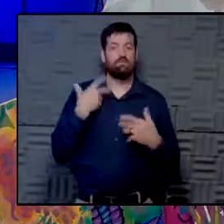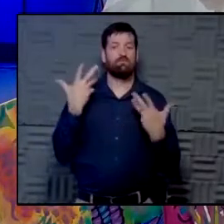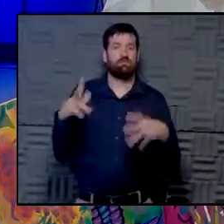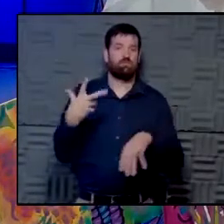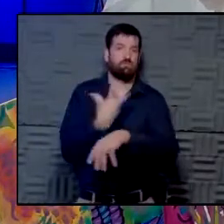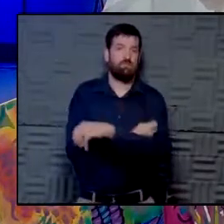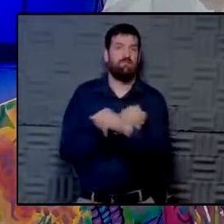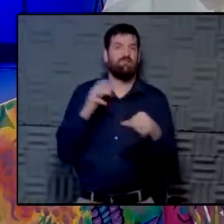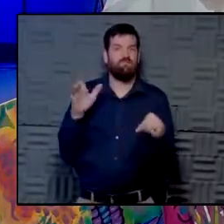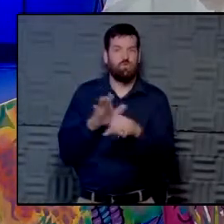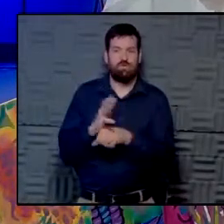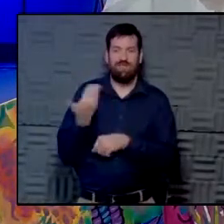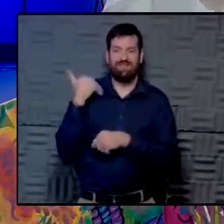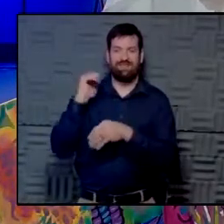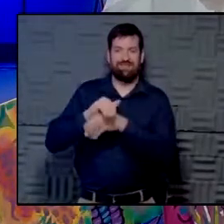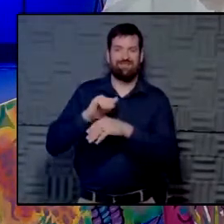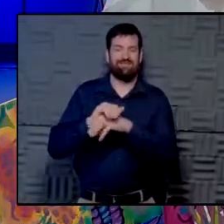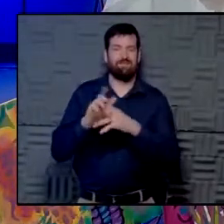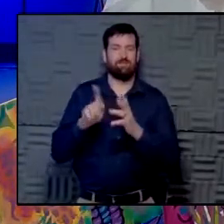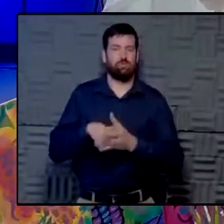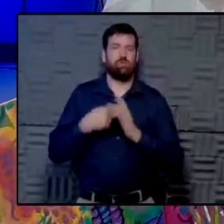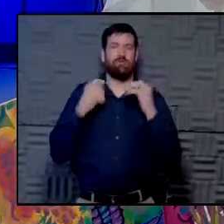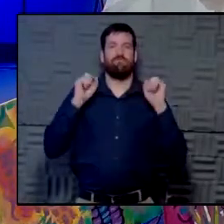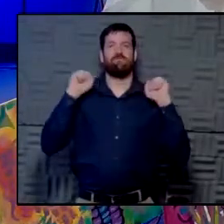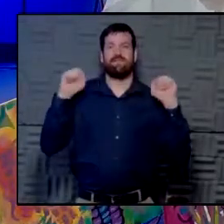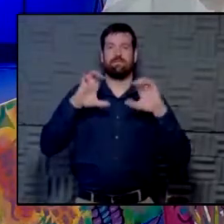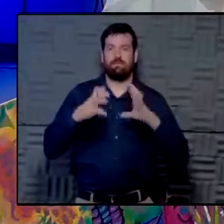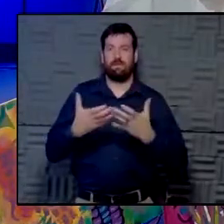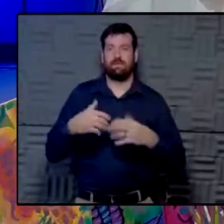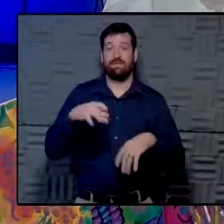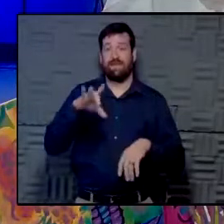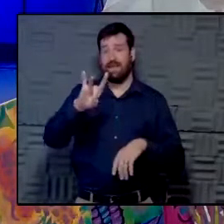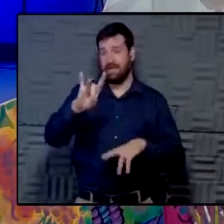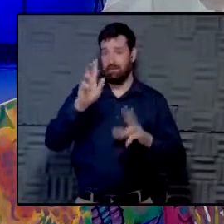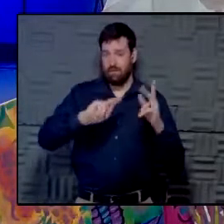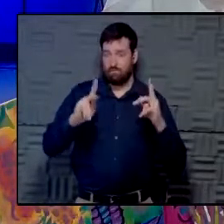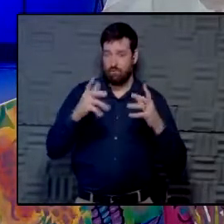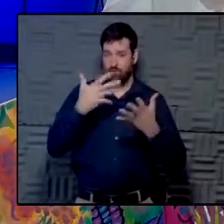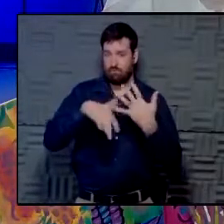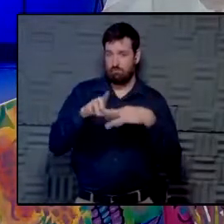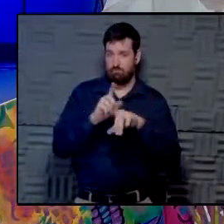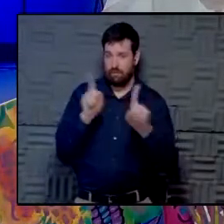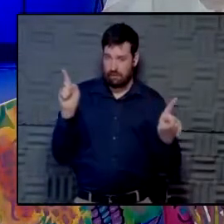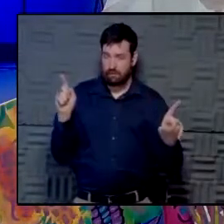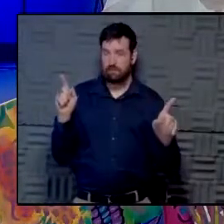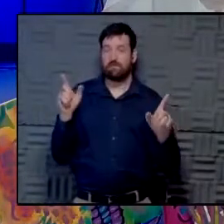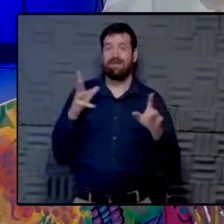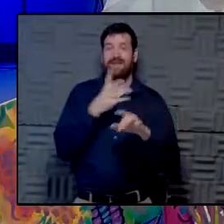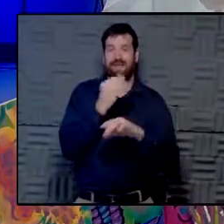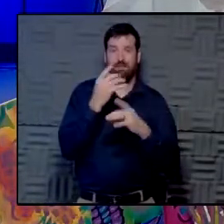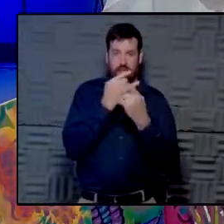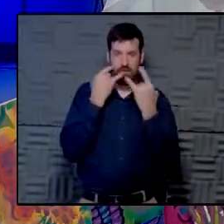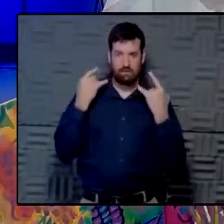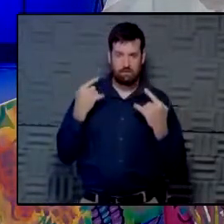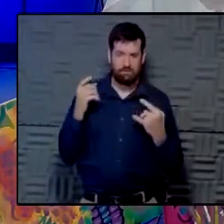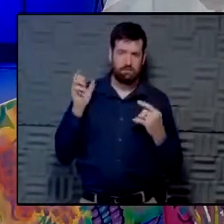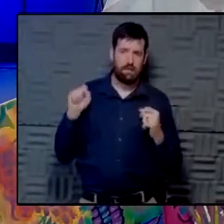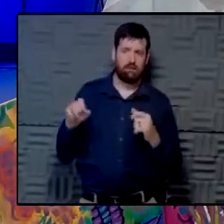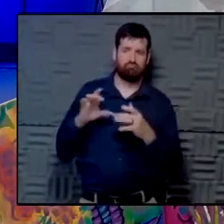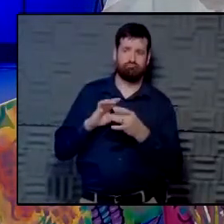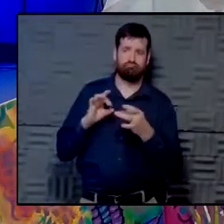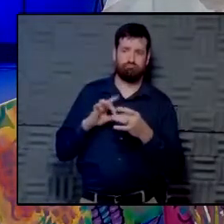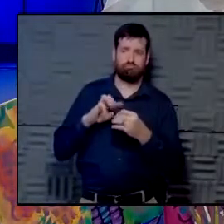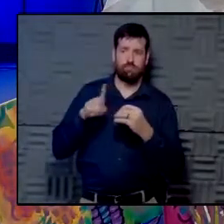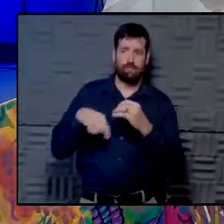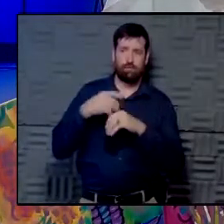a fitness class last night inside with 8 people and socially distanced, and I wore my mask. Can you speak to the safety